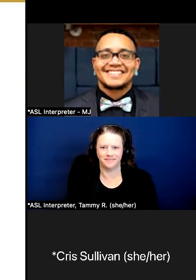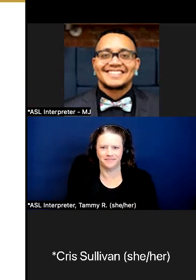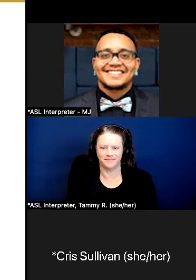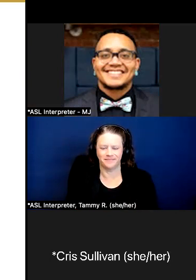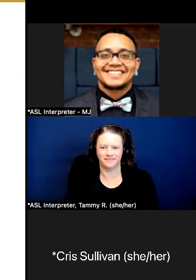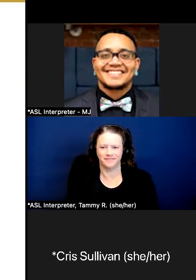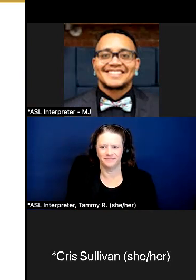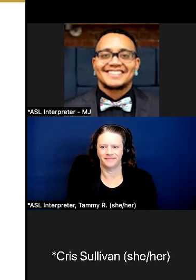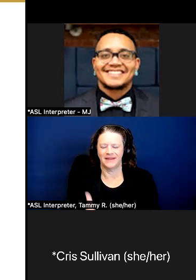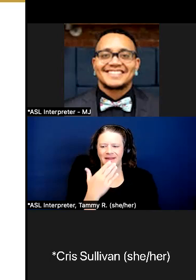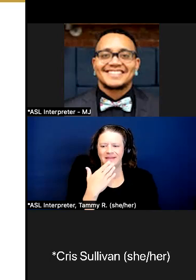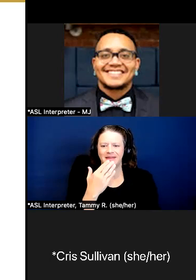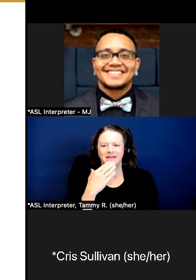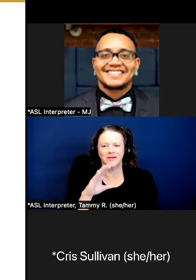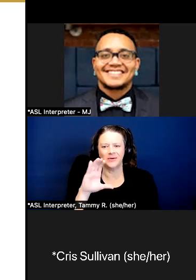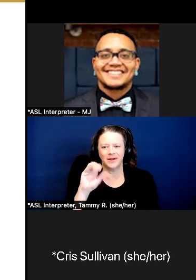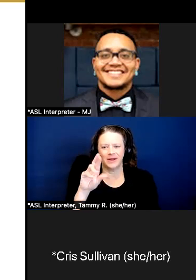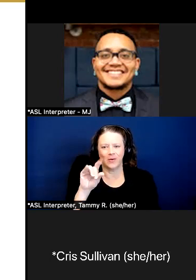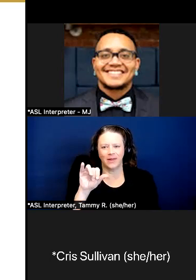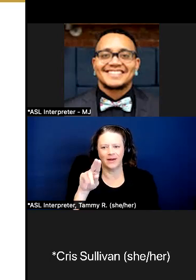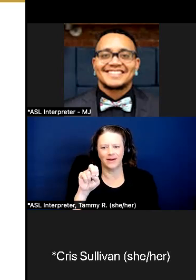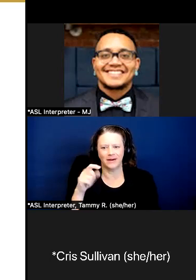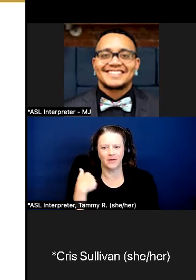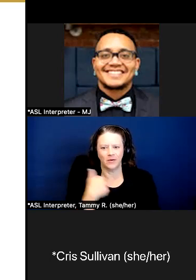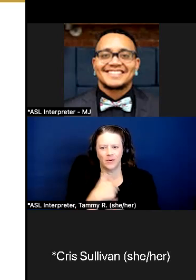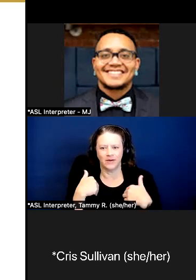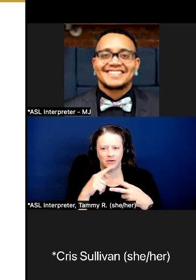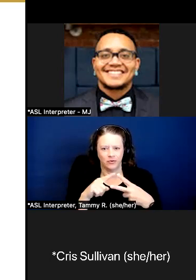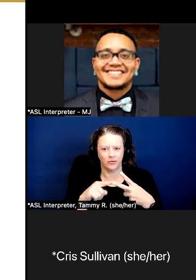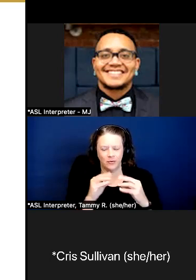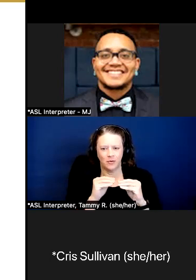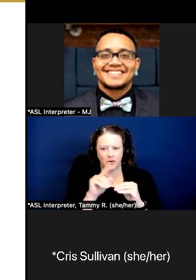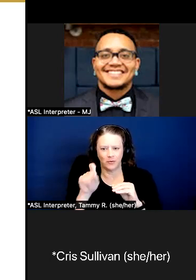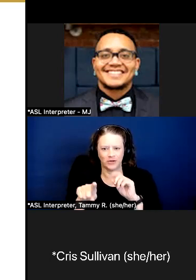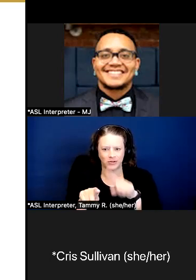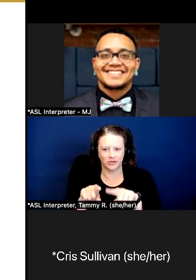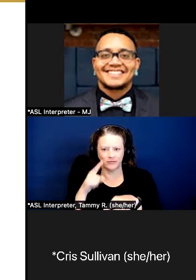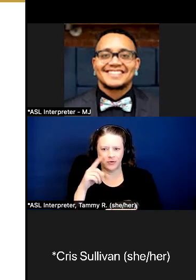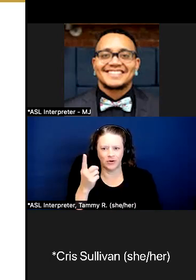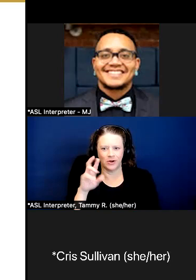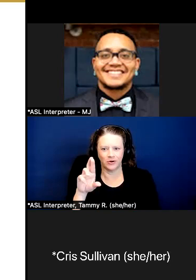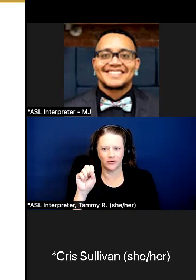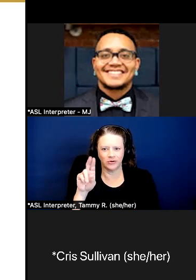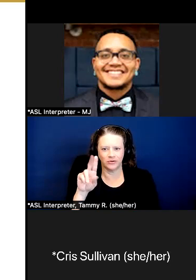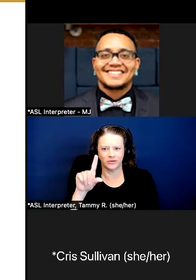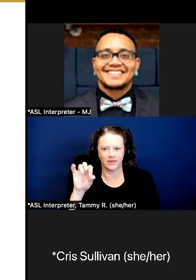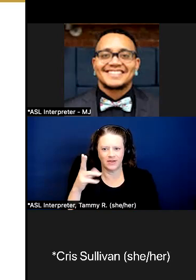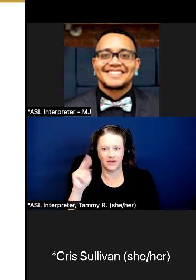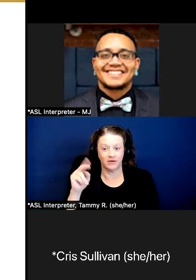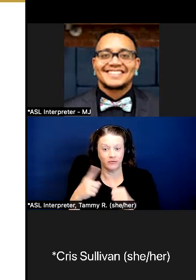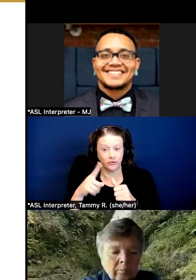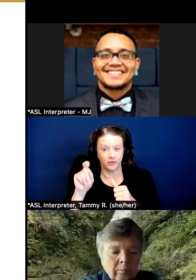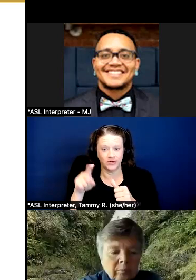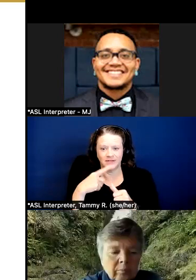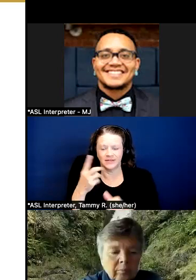Thank you, Caroline. And then we have 2 more that have come in for Dr. Sullivan. I will read the first one out. It says,